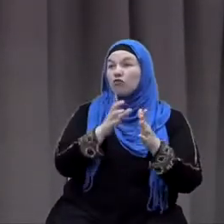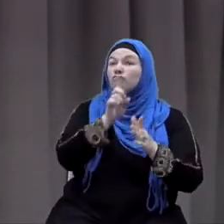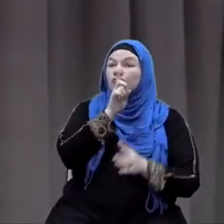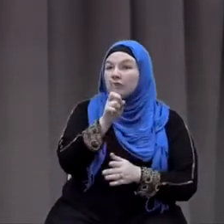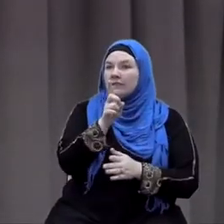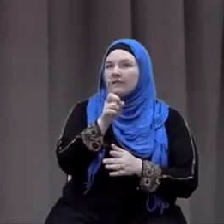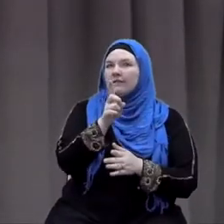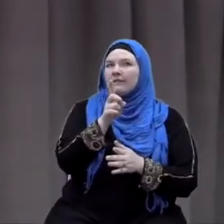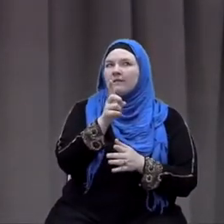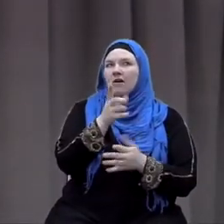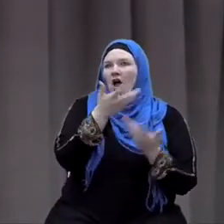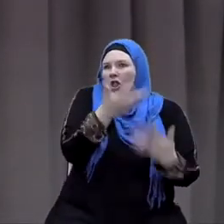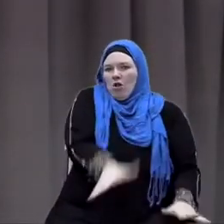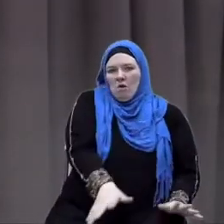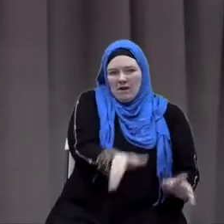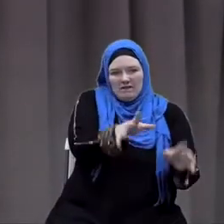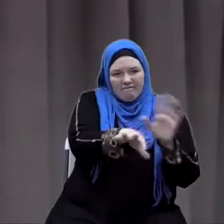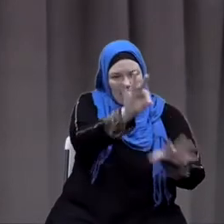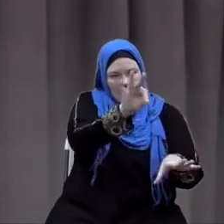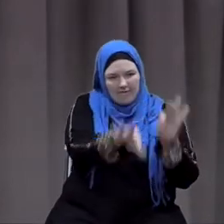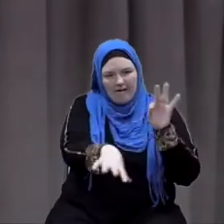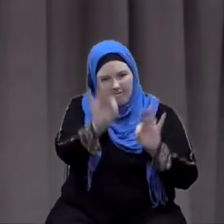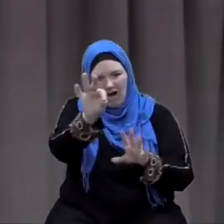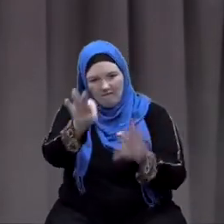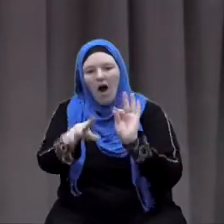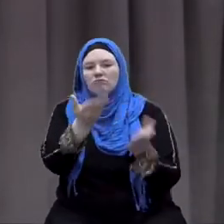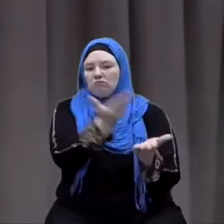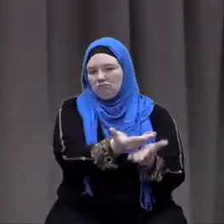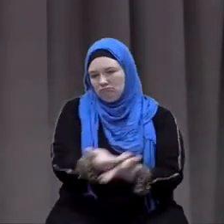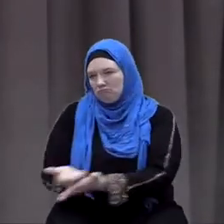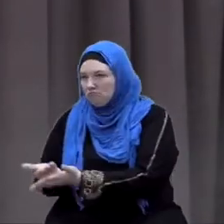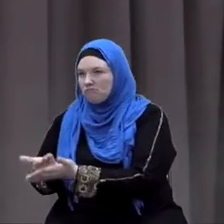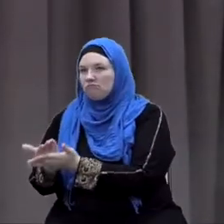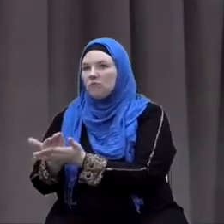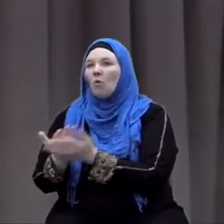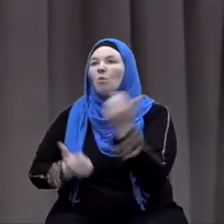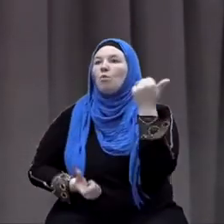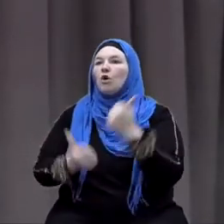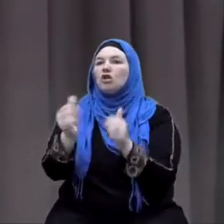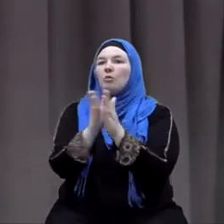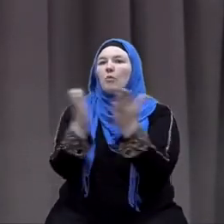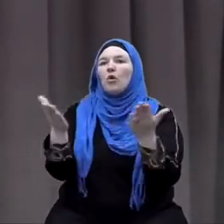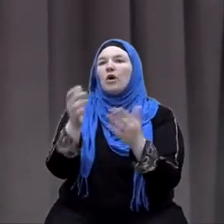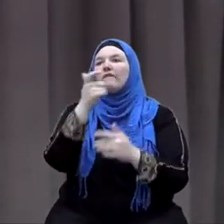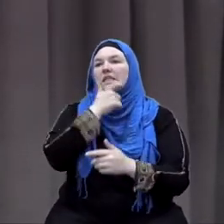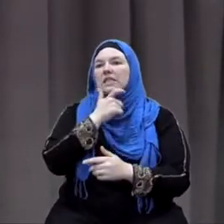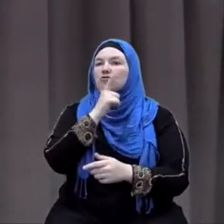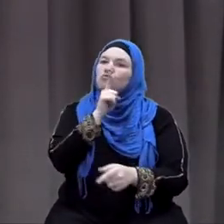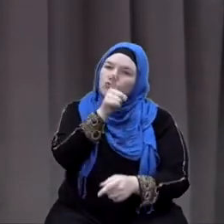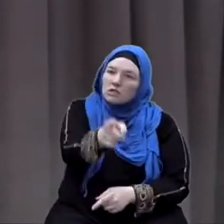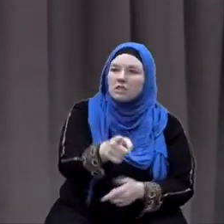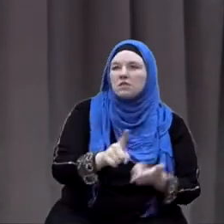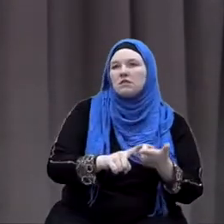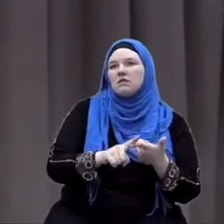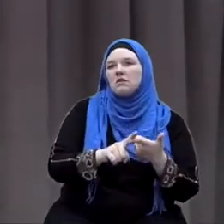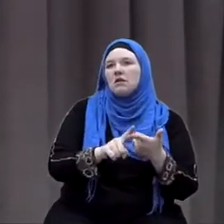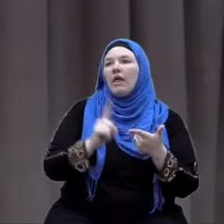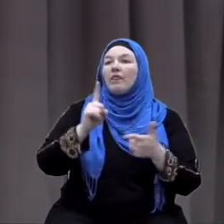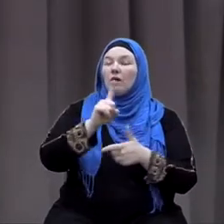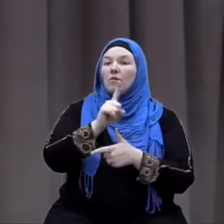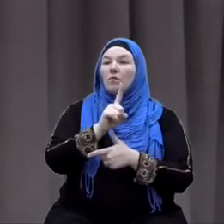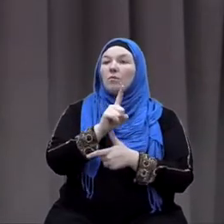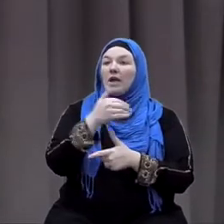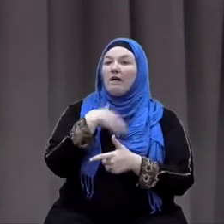us to receive and learn what book of hadith is most authentic and what comes next. We